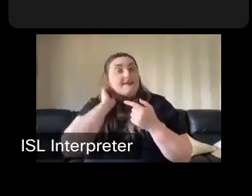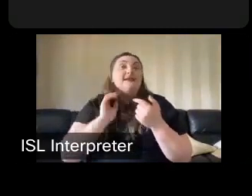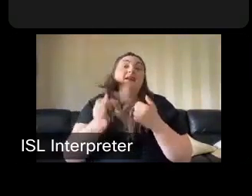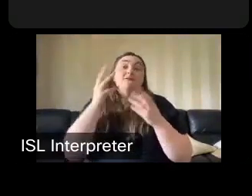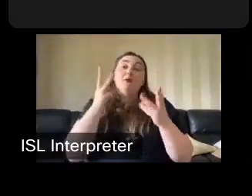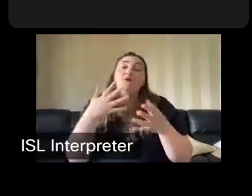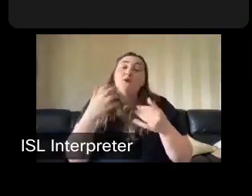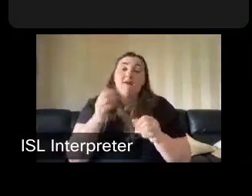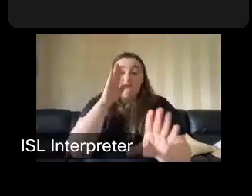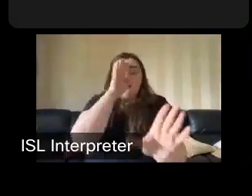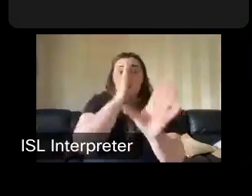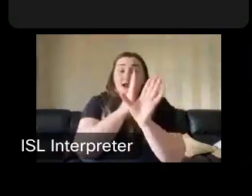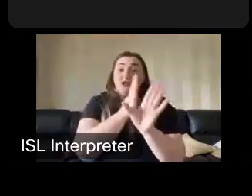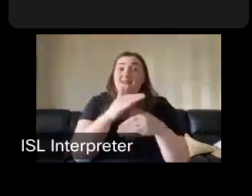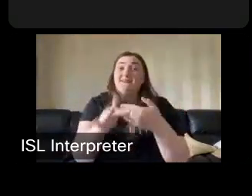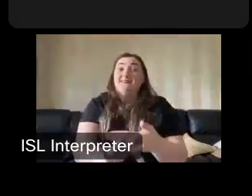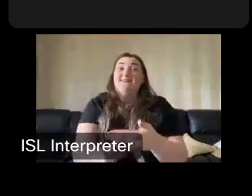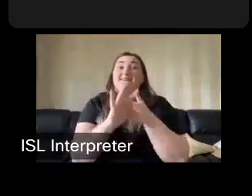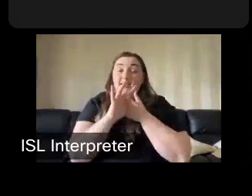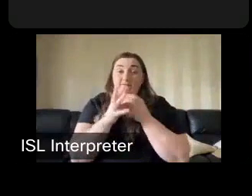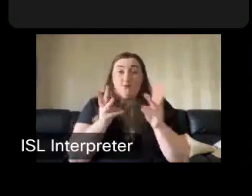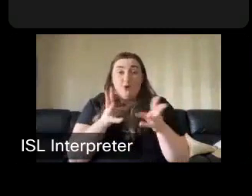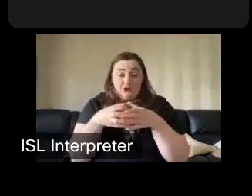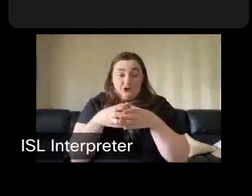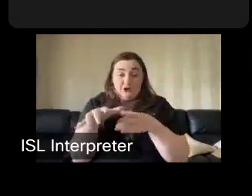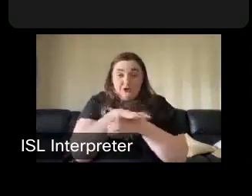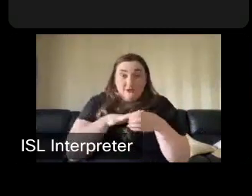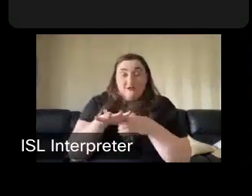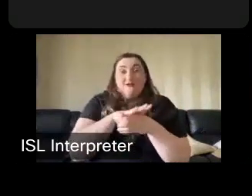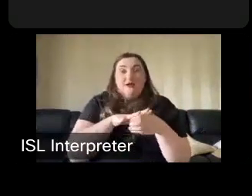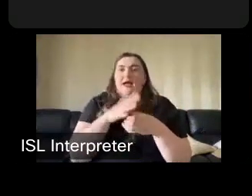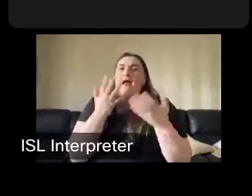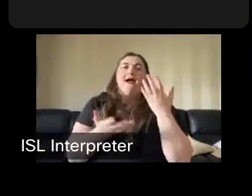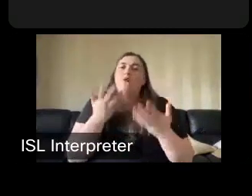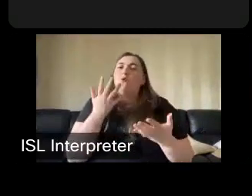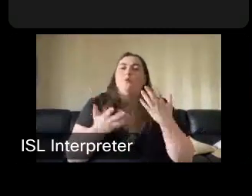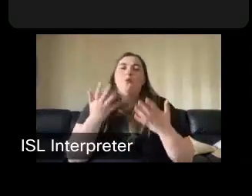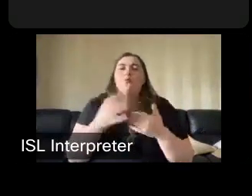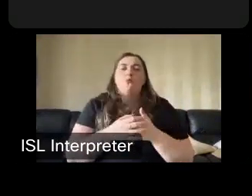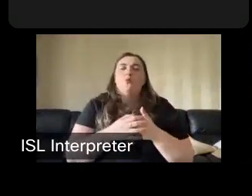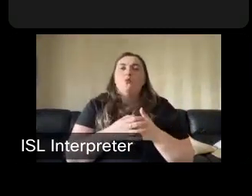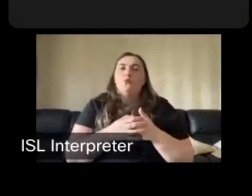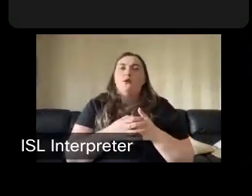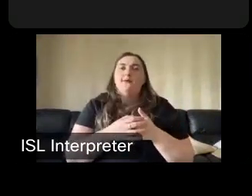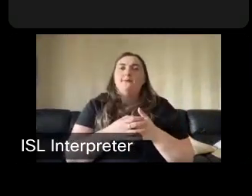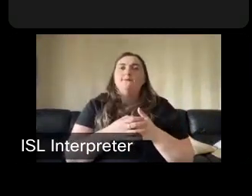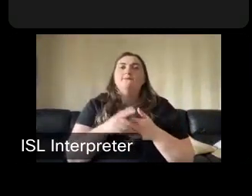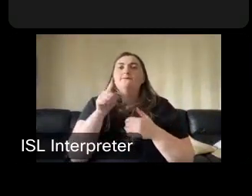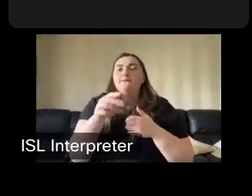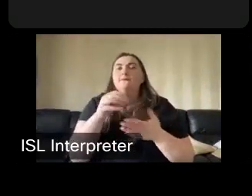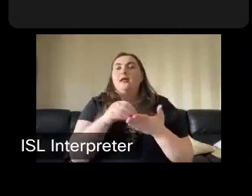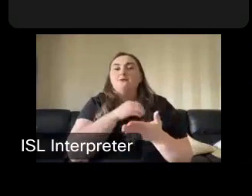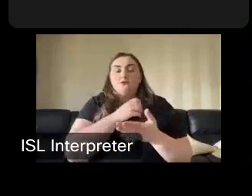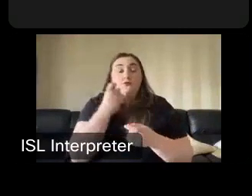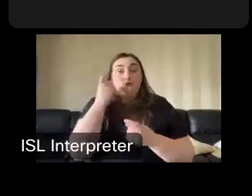psychologically safe little microcosm around you, how do you do that? You need to be